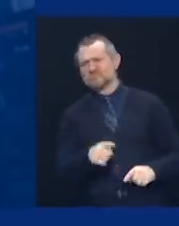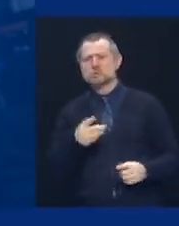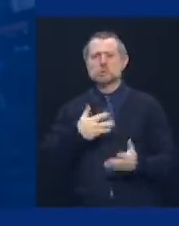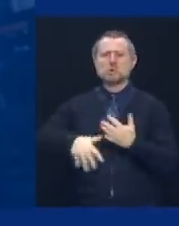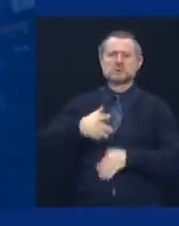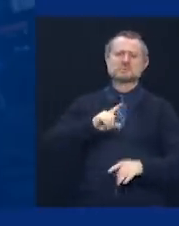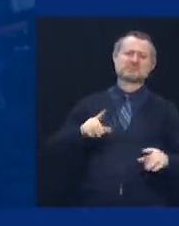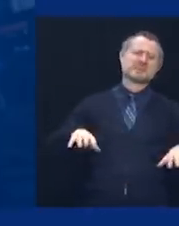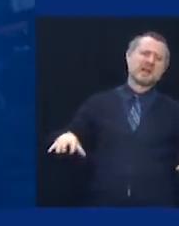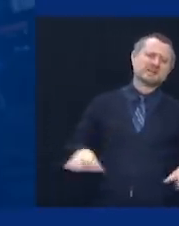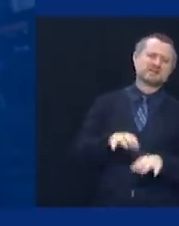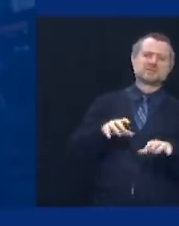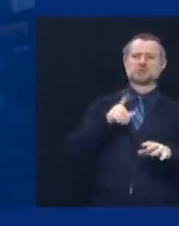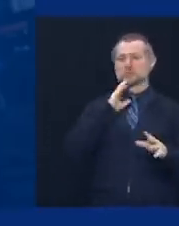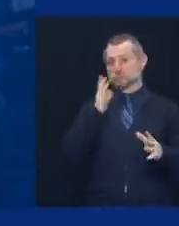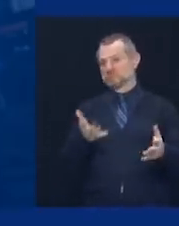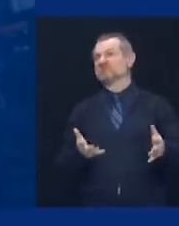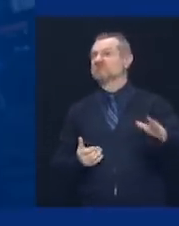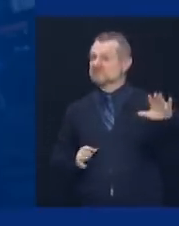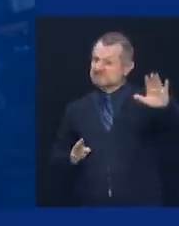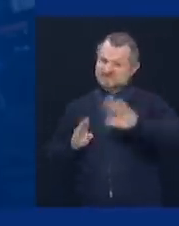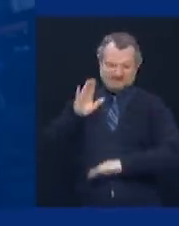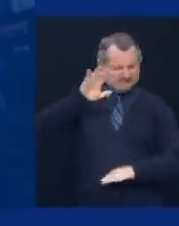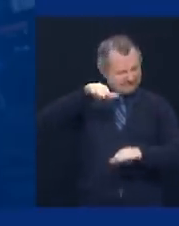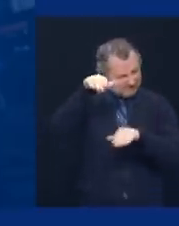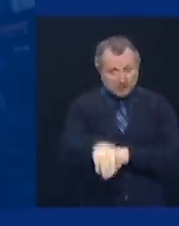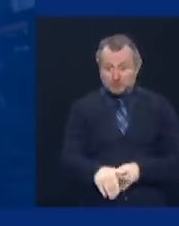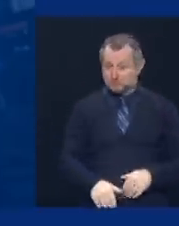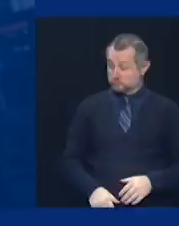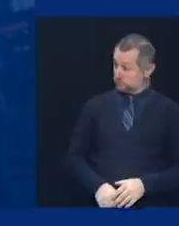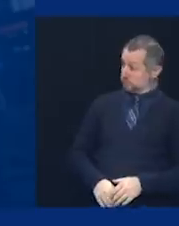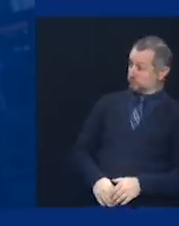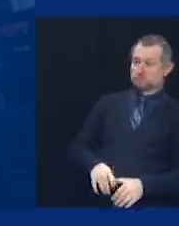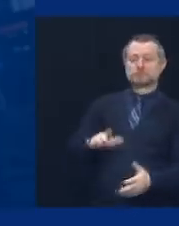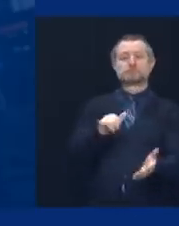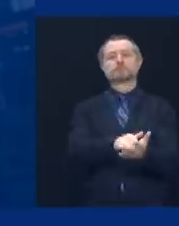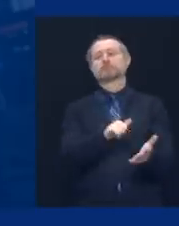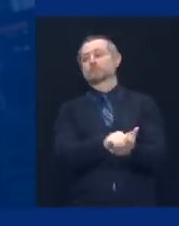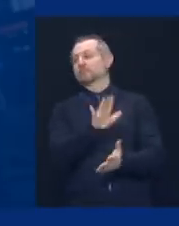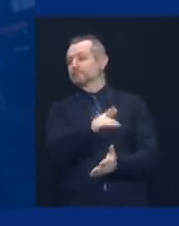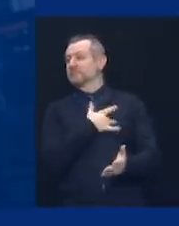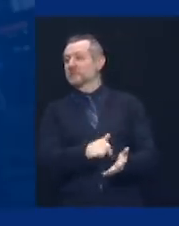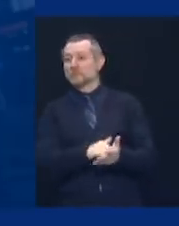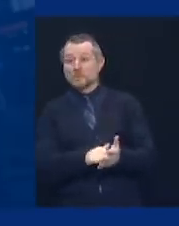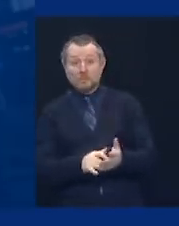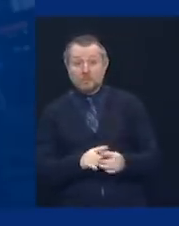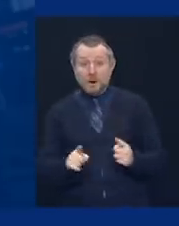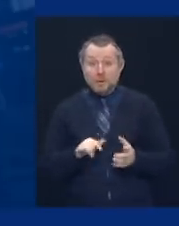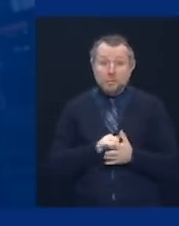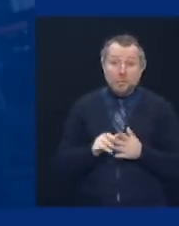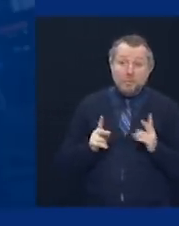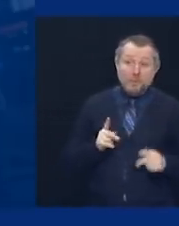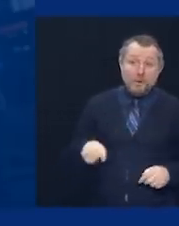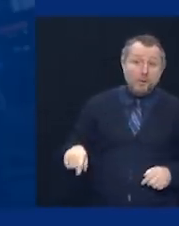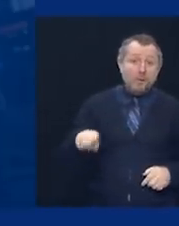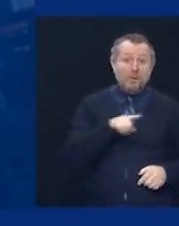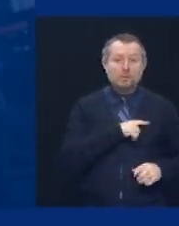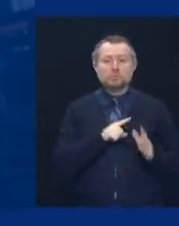reduce the curve that quickly. New Yorkers defied all the odds, and New Yorkers did